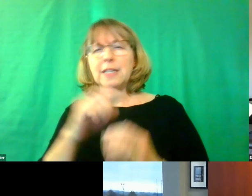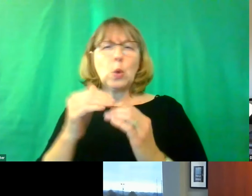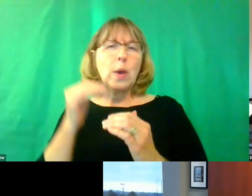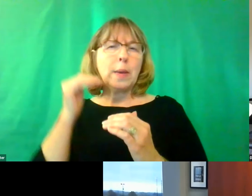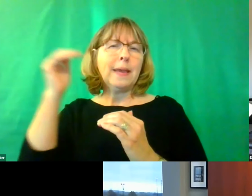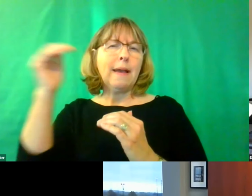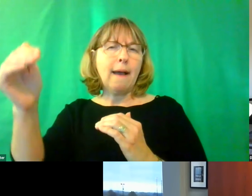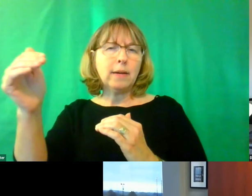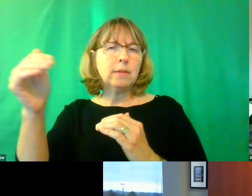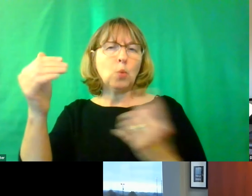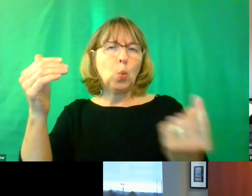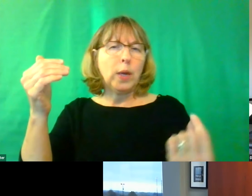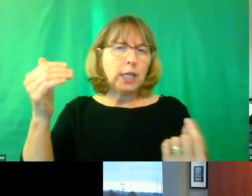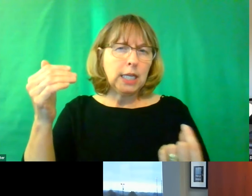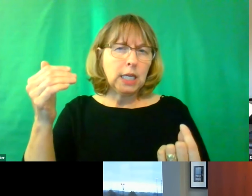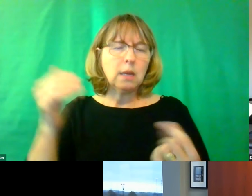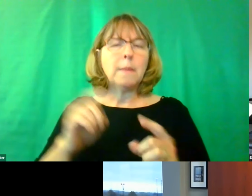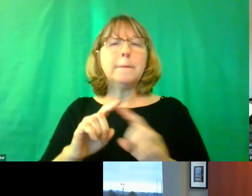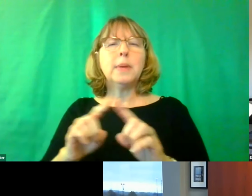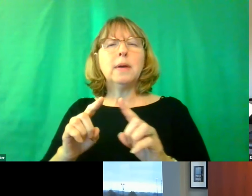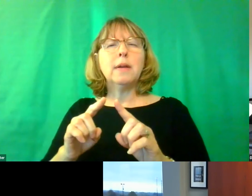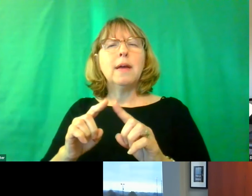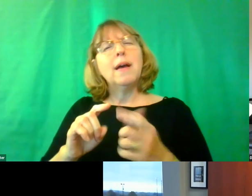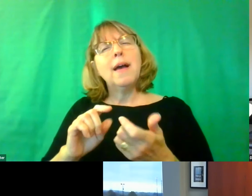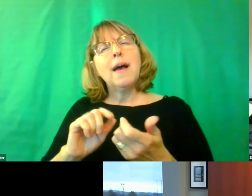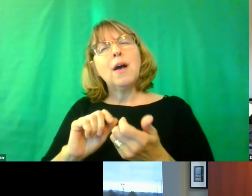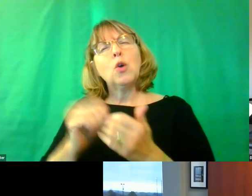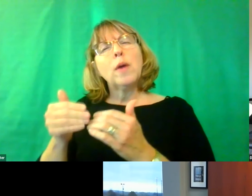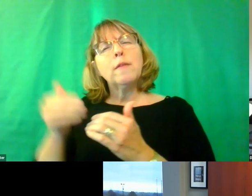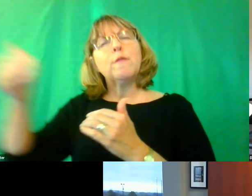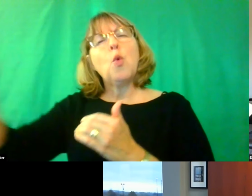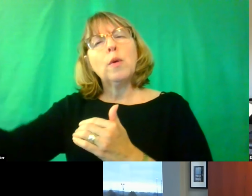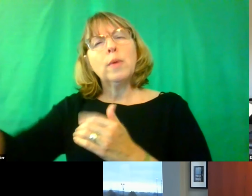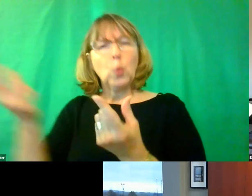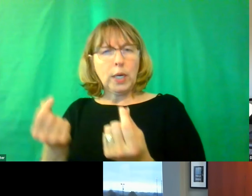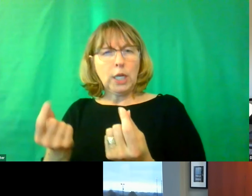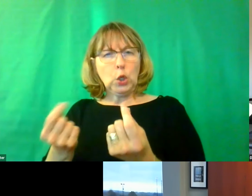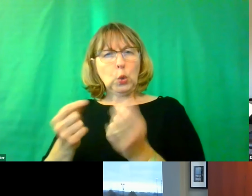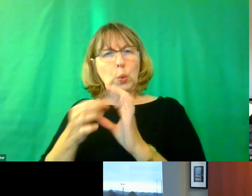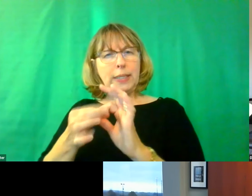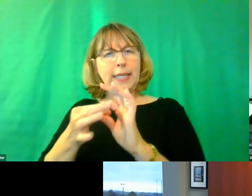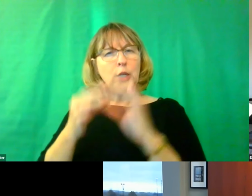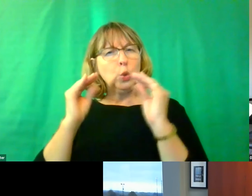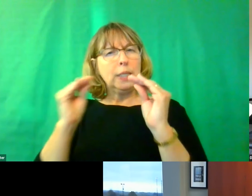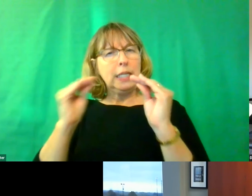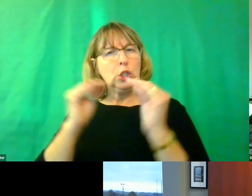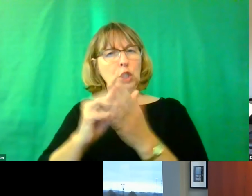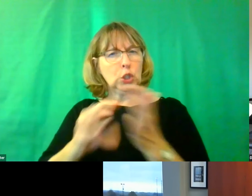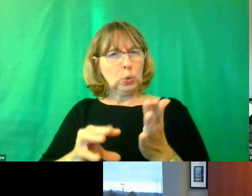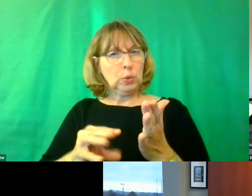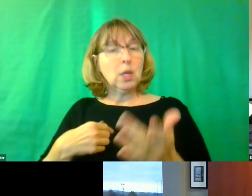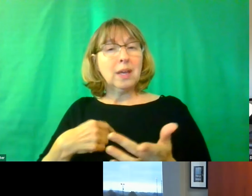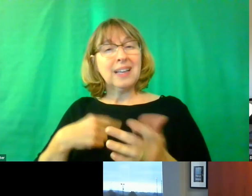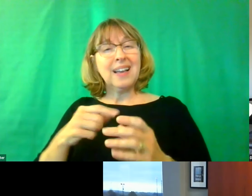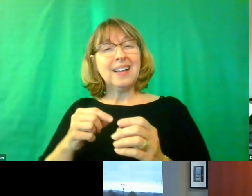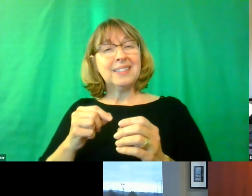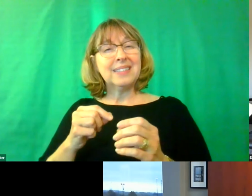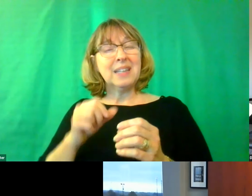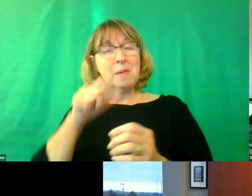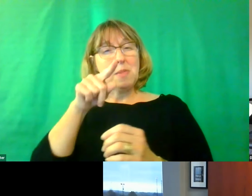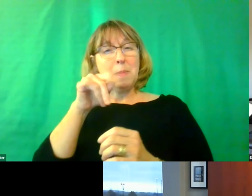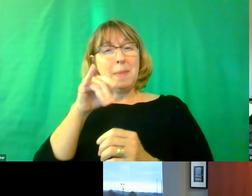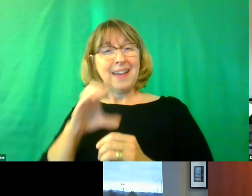forward, particularly in teaching of students. So I think the pandemic has really transformed how we teach, but the question